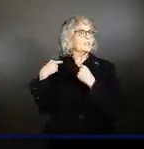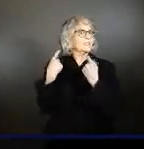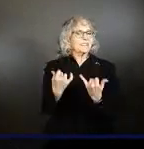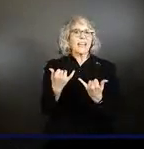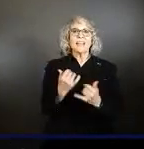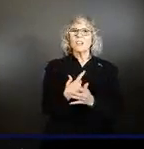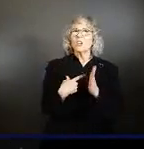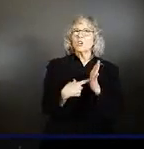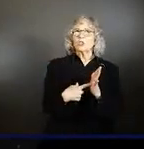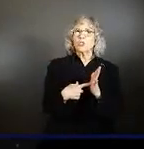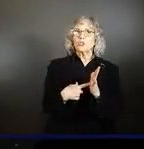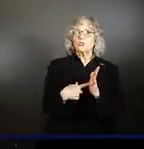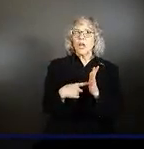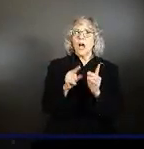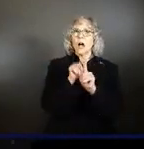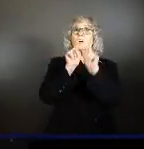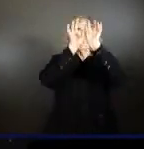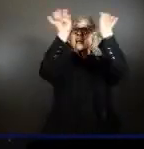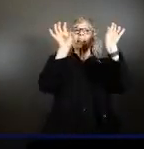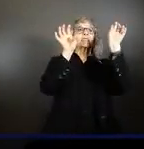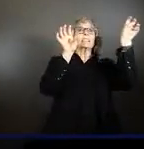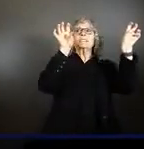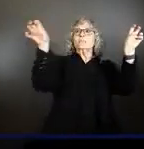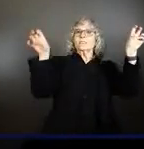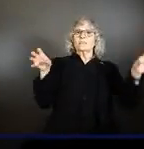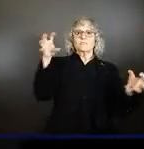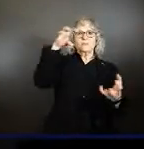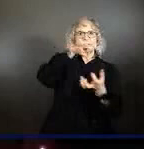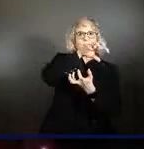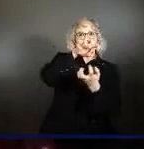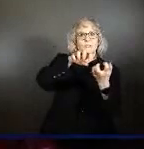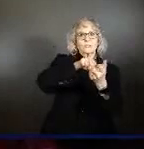of interacting galaxies known as Stephan's Quintet.